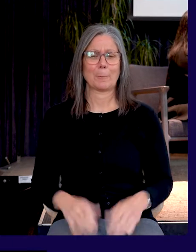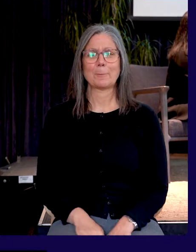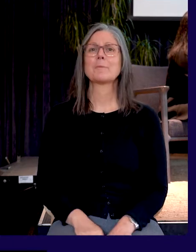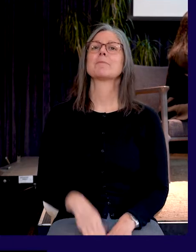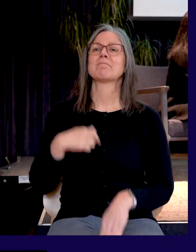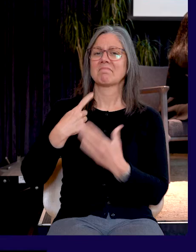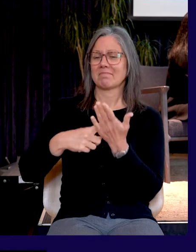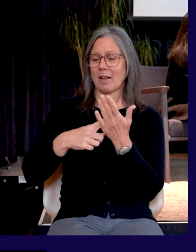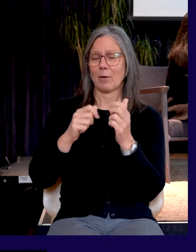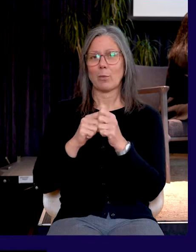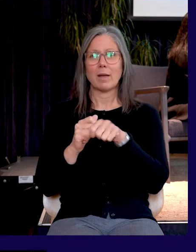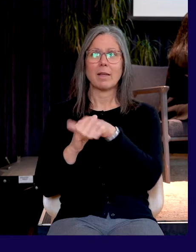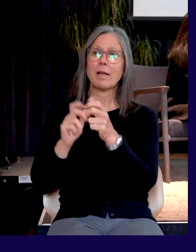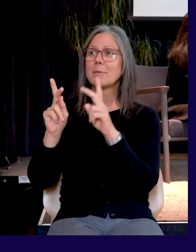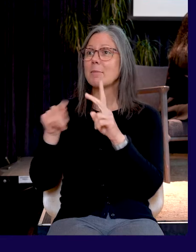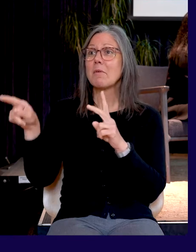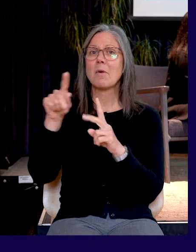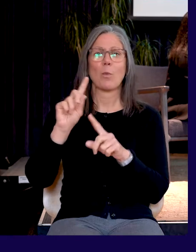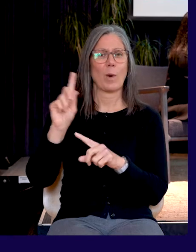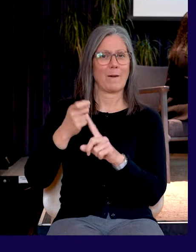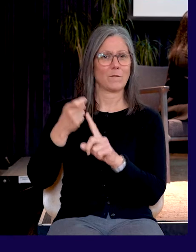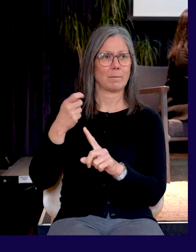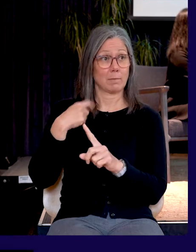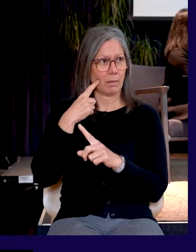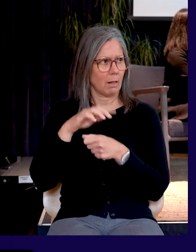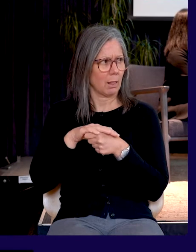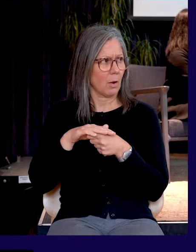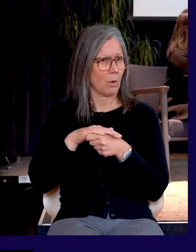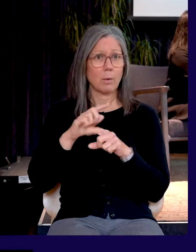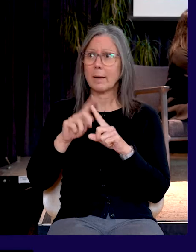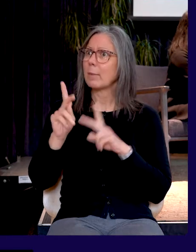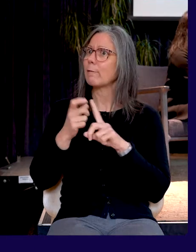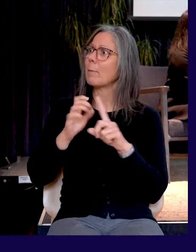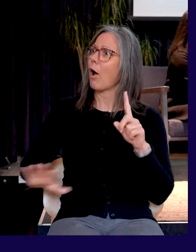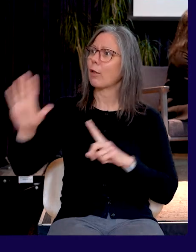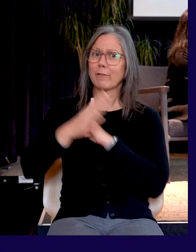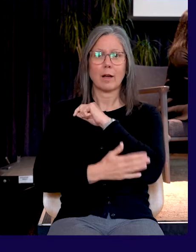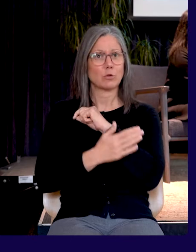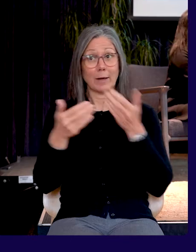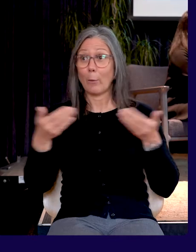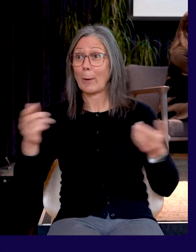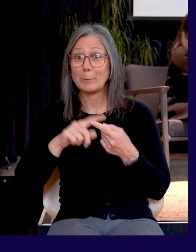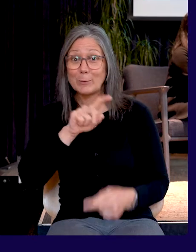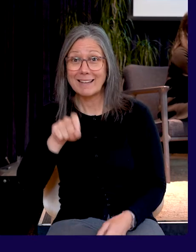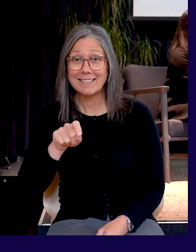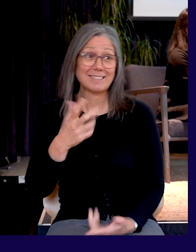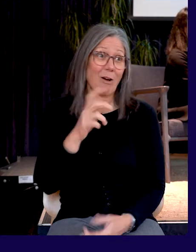was asking people, where are you from? Where are you from? And I thought this was a local, but there's people from all over the country here. So welcome to Texas, welcome